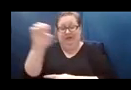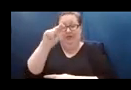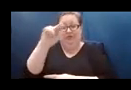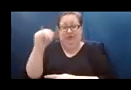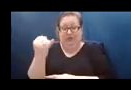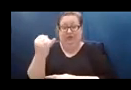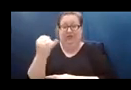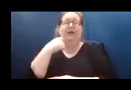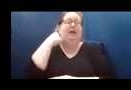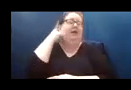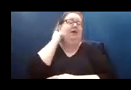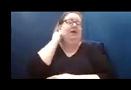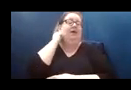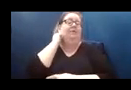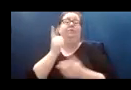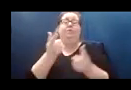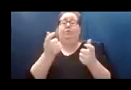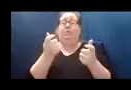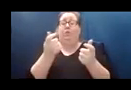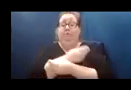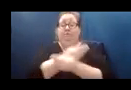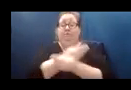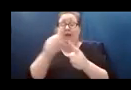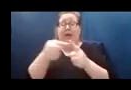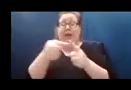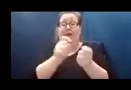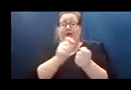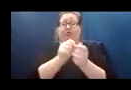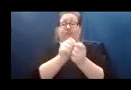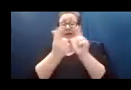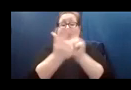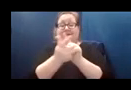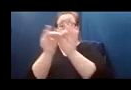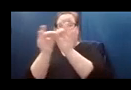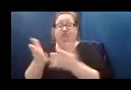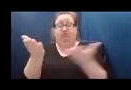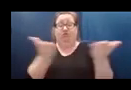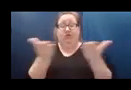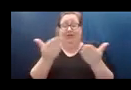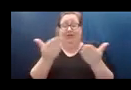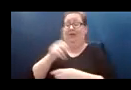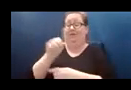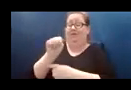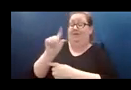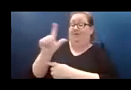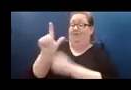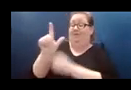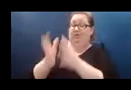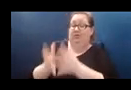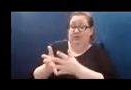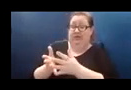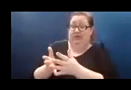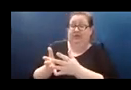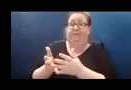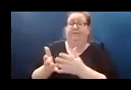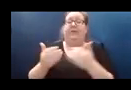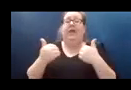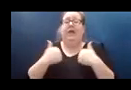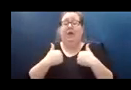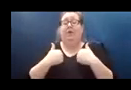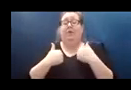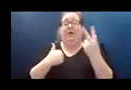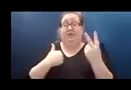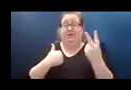quick note on translation services tonight. We have American Sign Language interpretation. We will spotlight